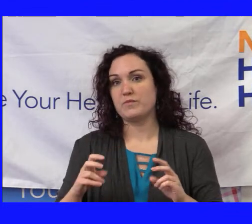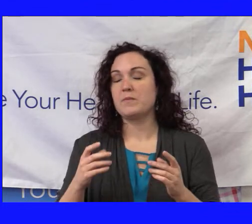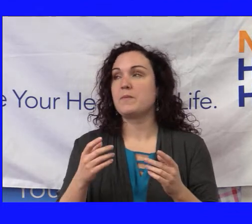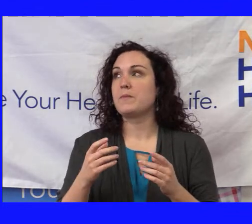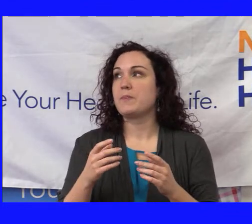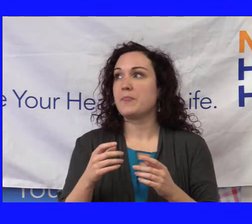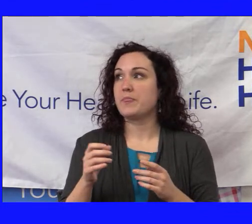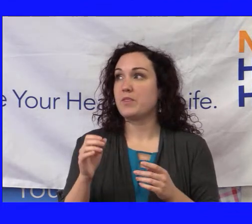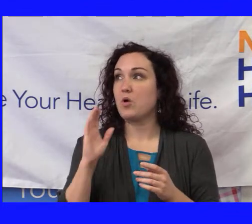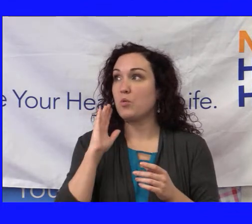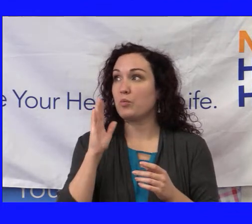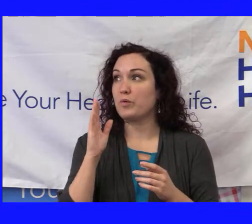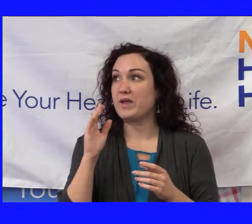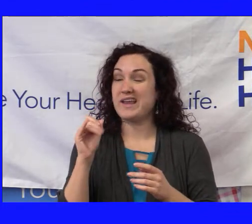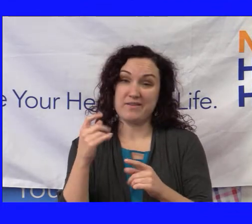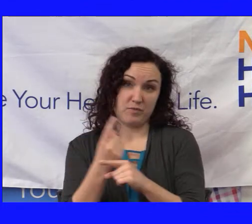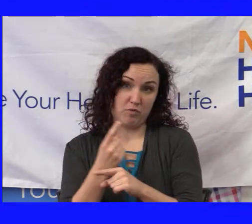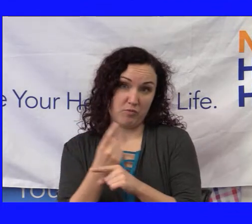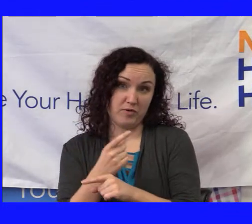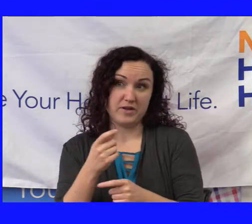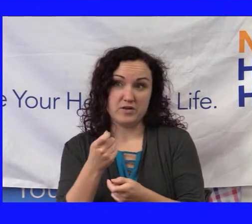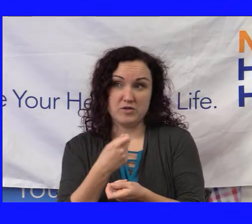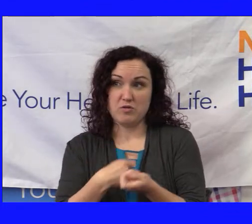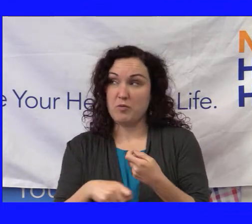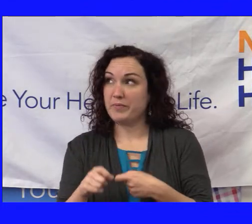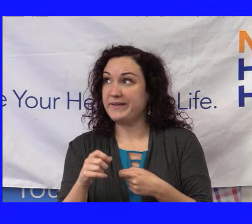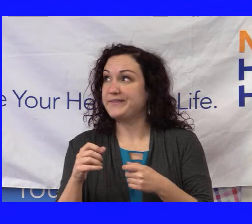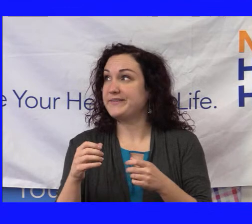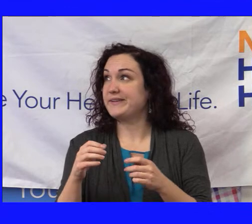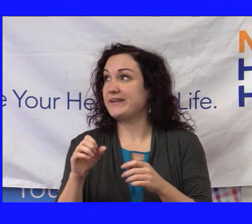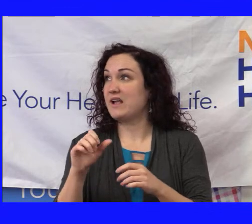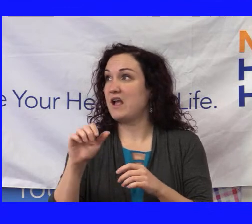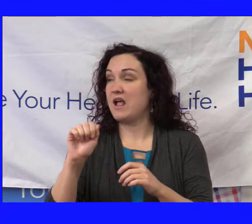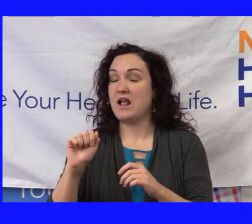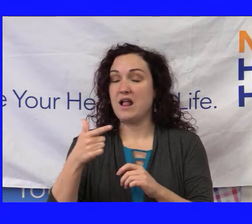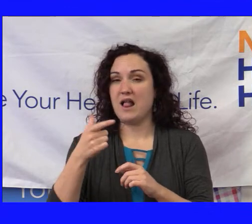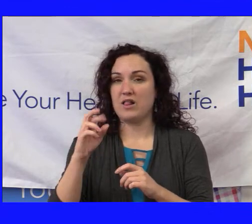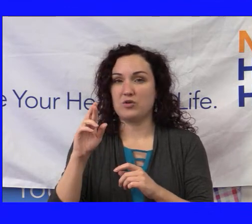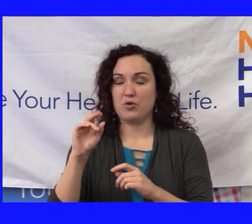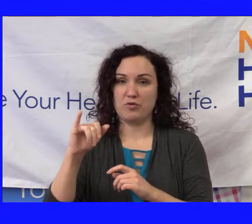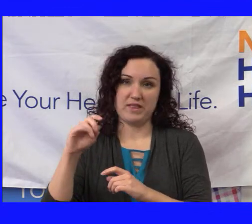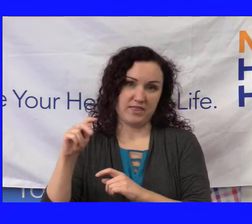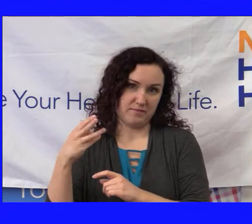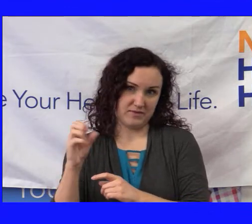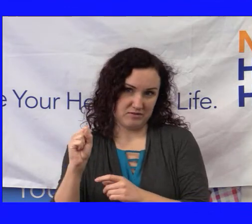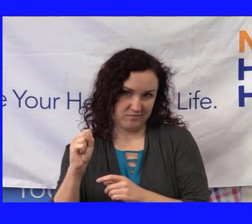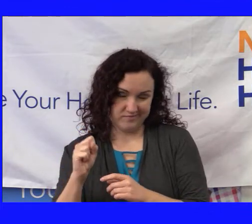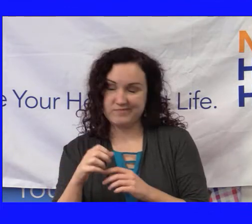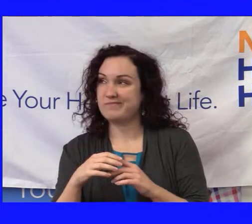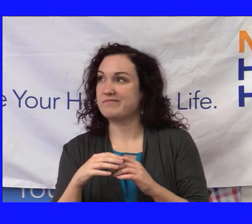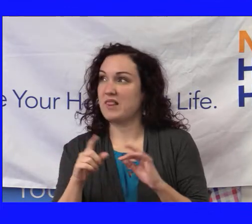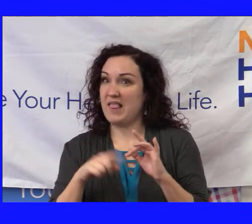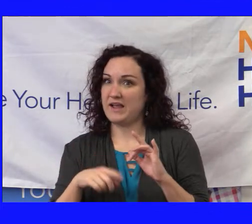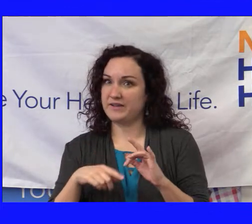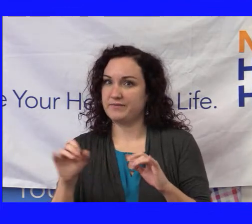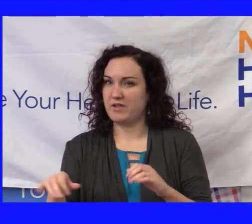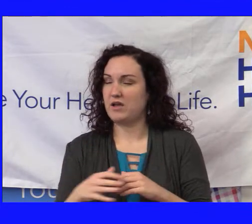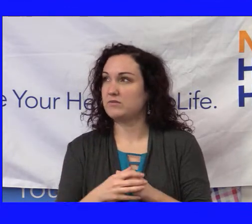be replacing race-based algorithms that are currently being used in medical care. Next slide, please.